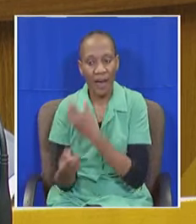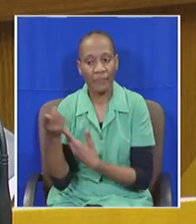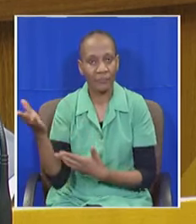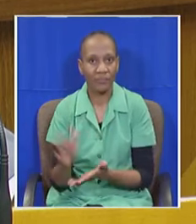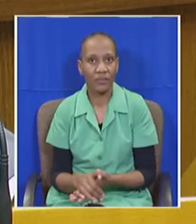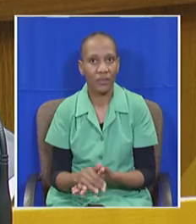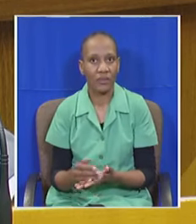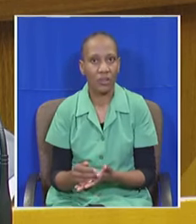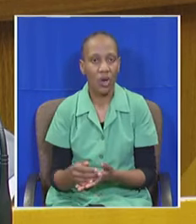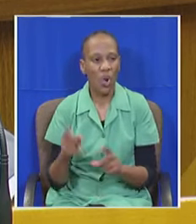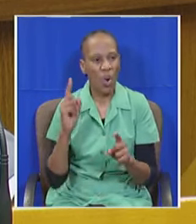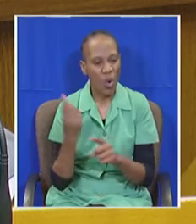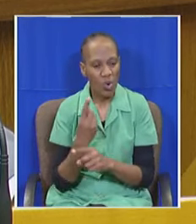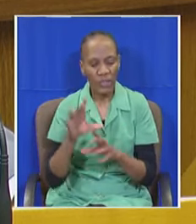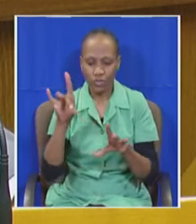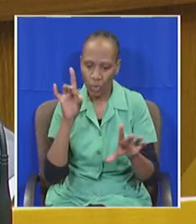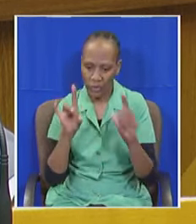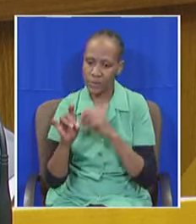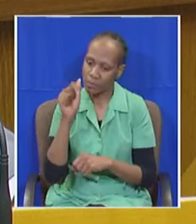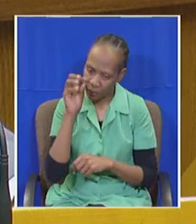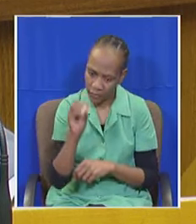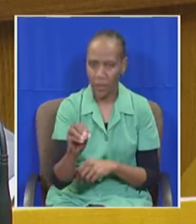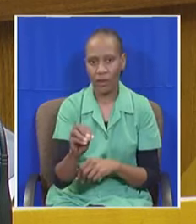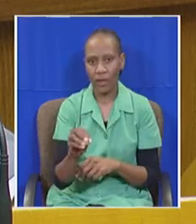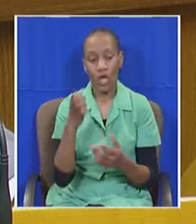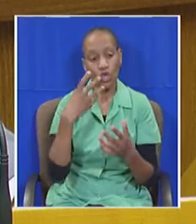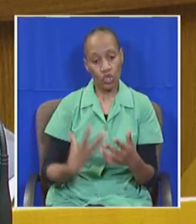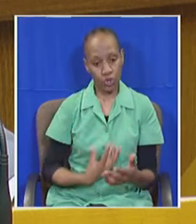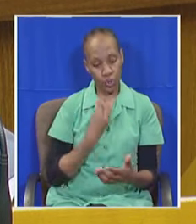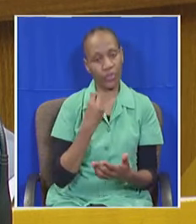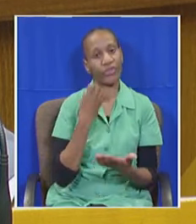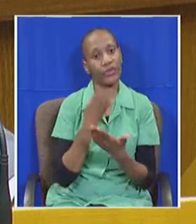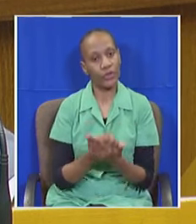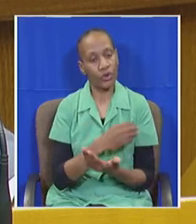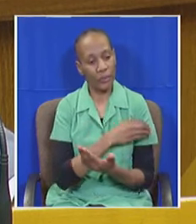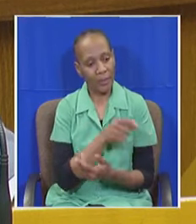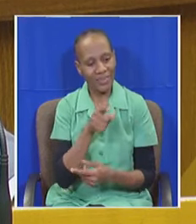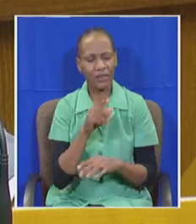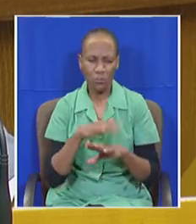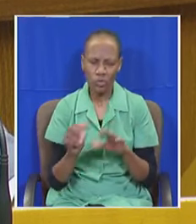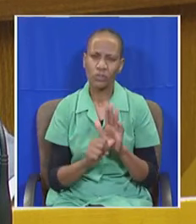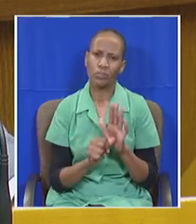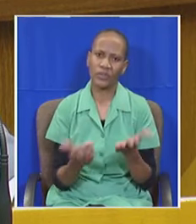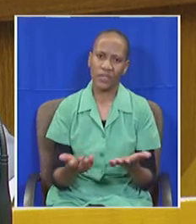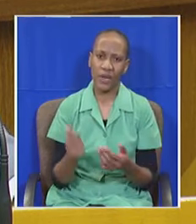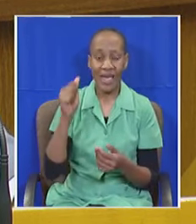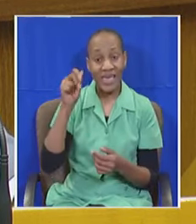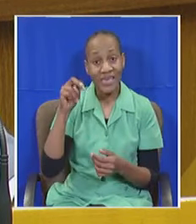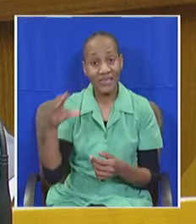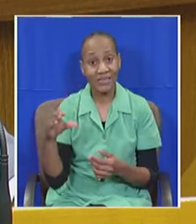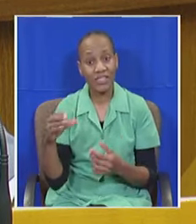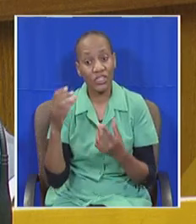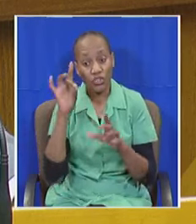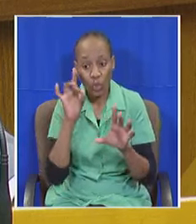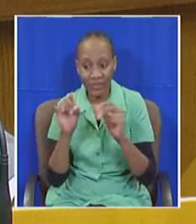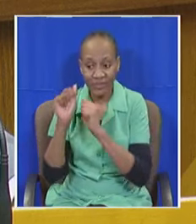all about priorities and choices. Youth economic empowerment will forever remain an empty rhetoric if the ANC is entrusted with the choices